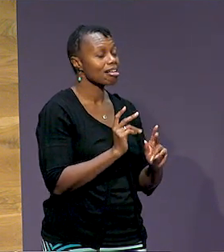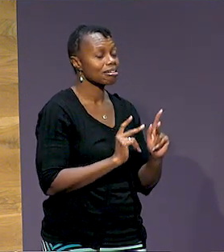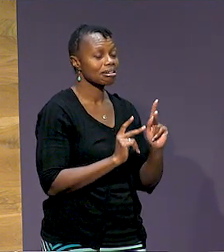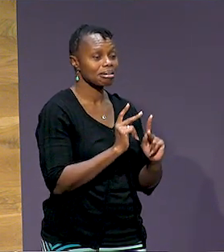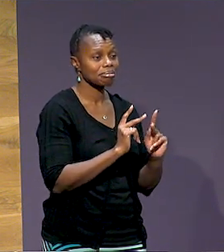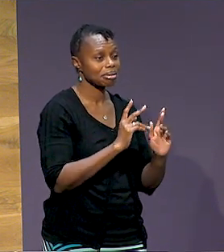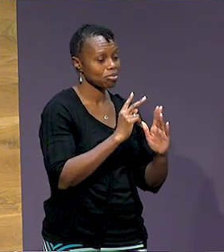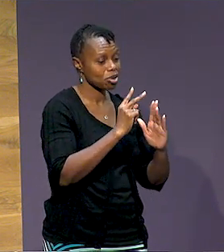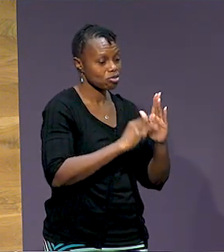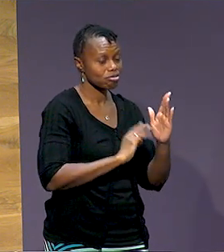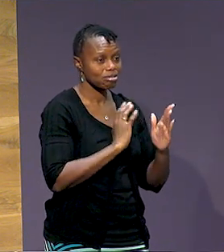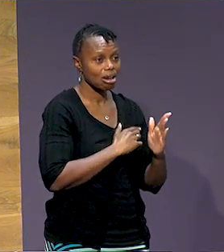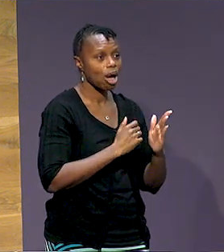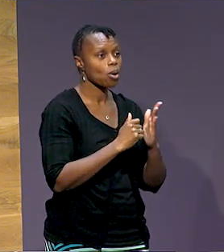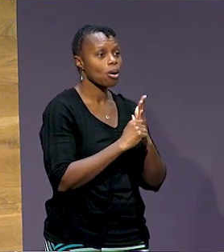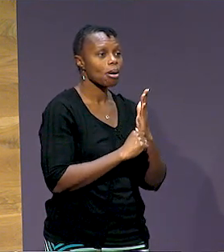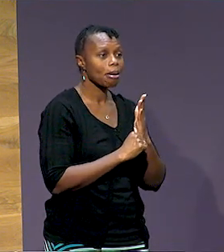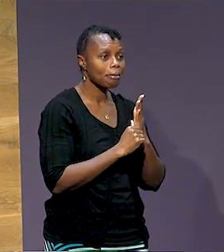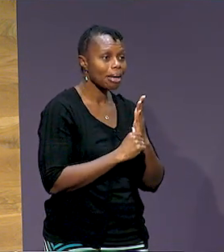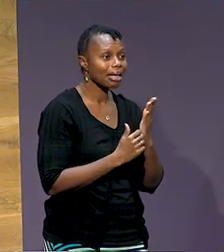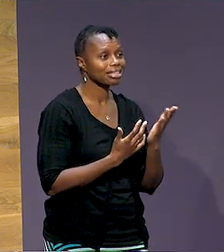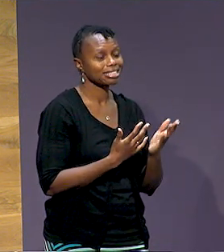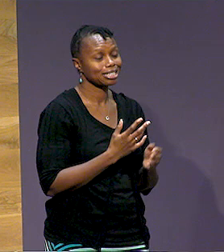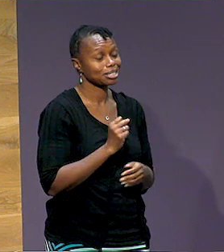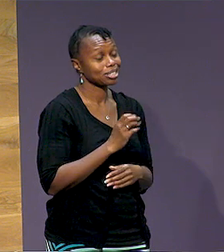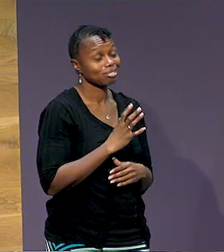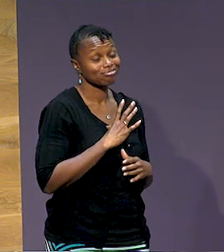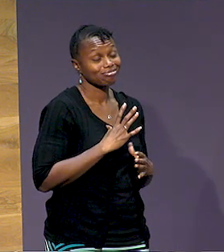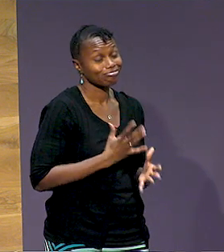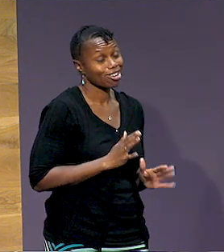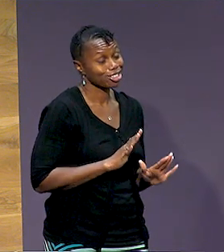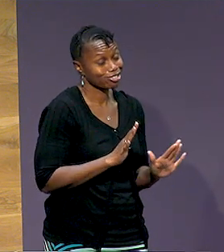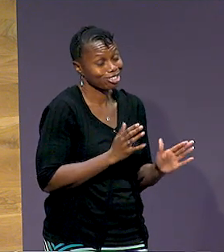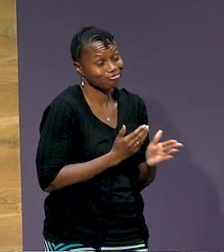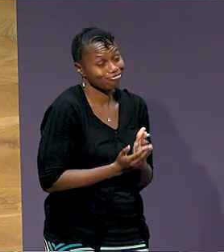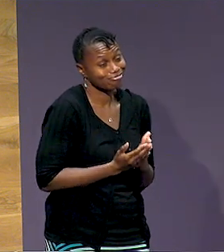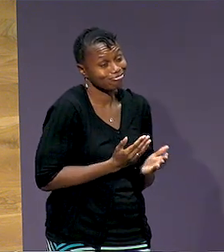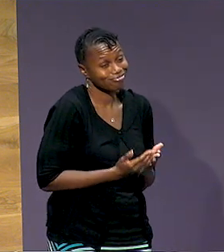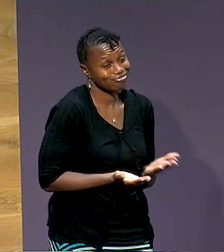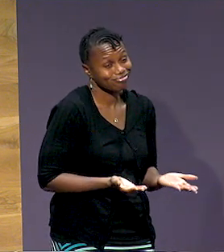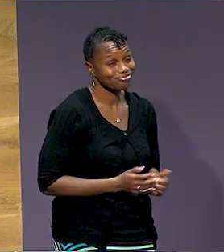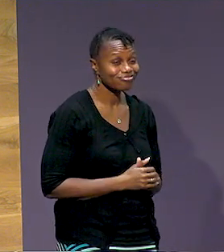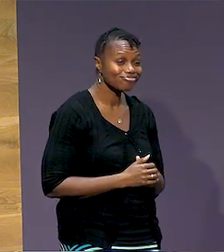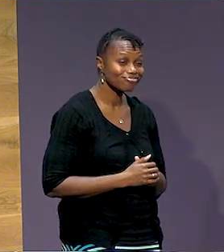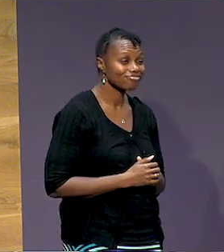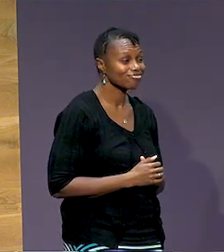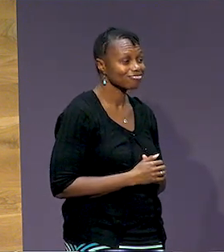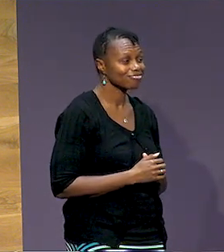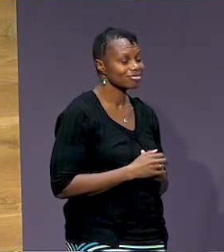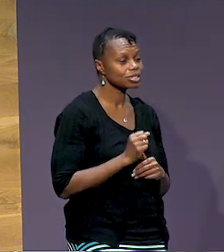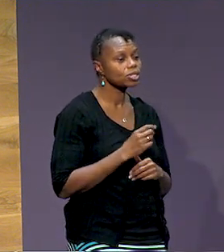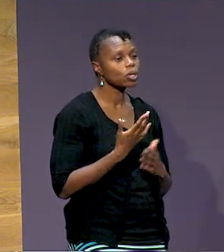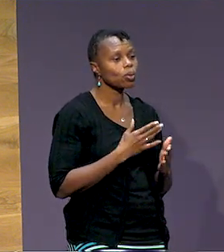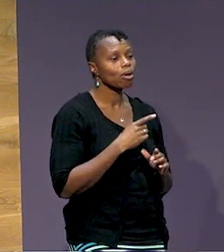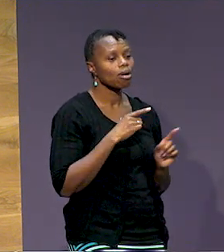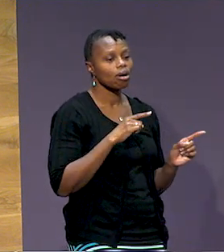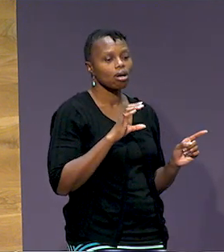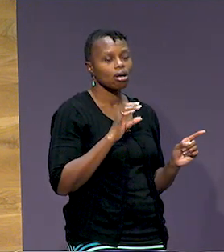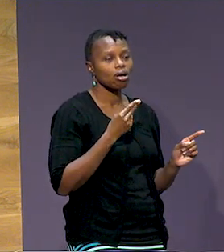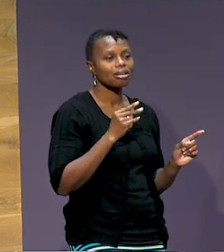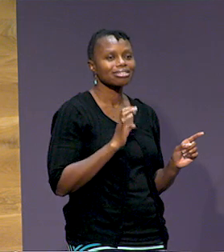which is fine, which is great. It's whatever it needs to be. I think that what Chase said is right. Learning